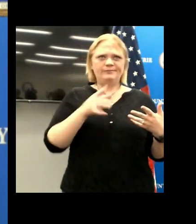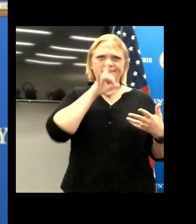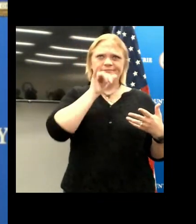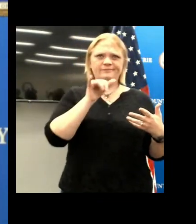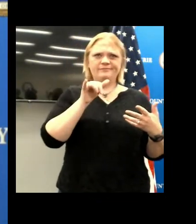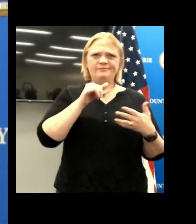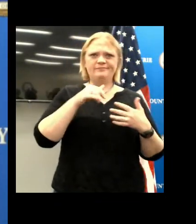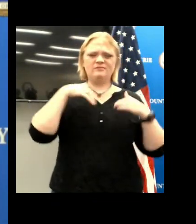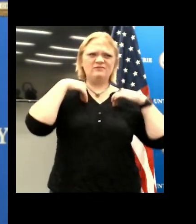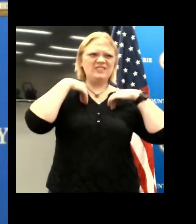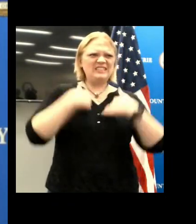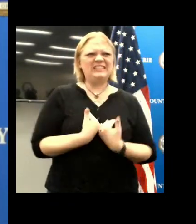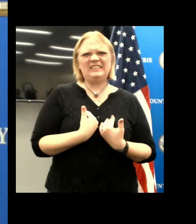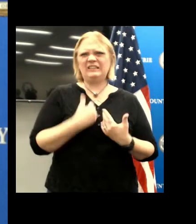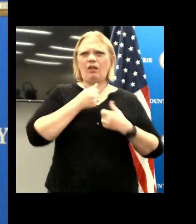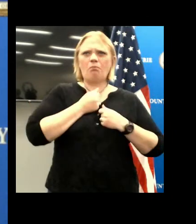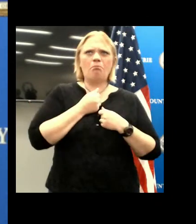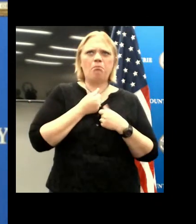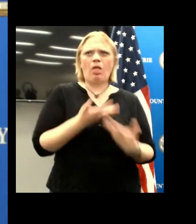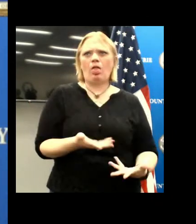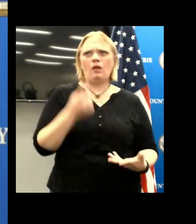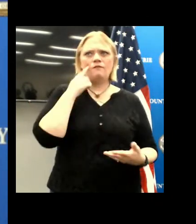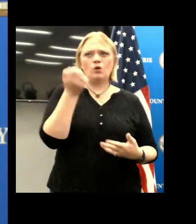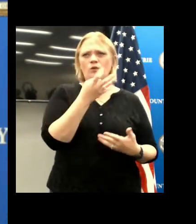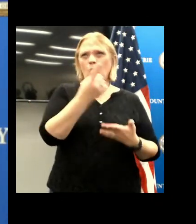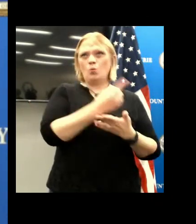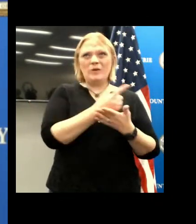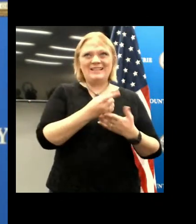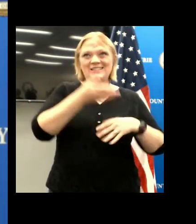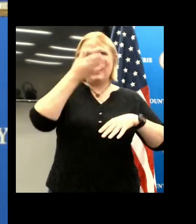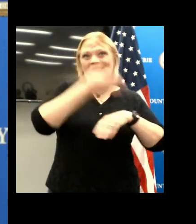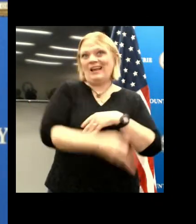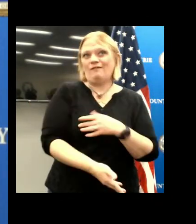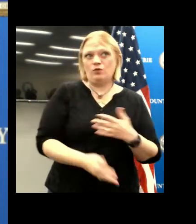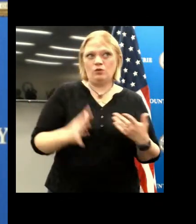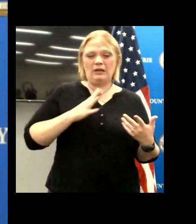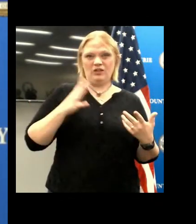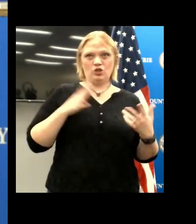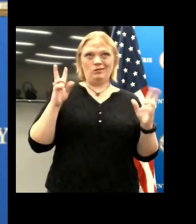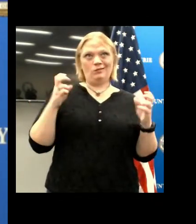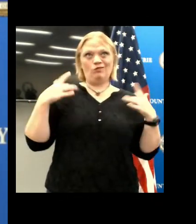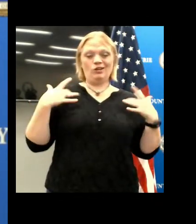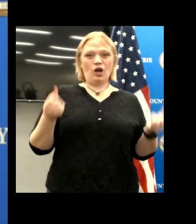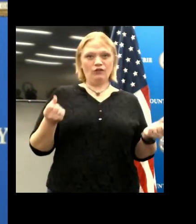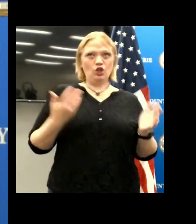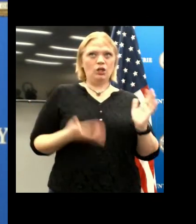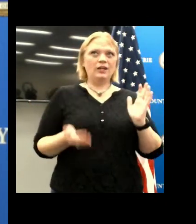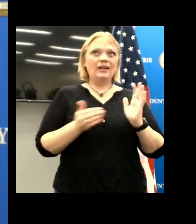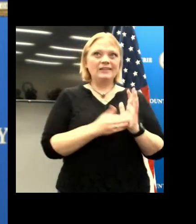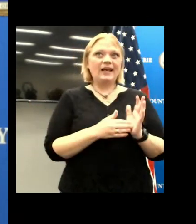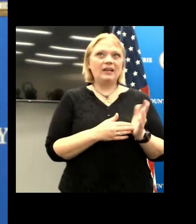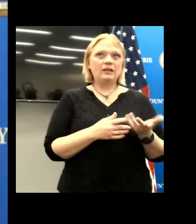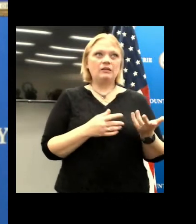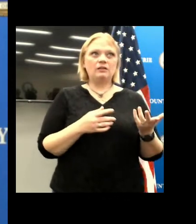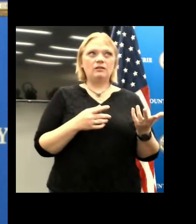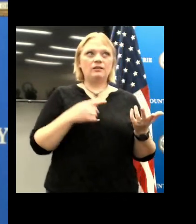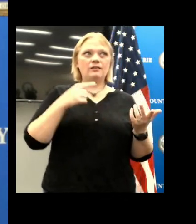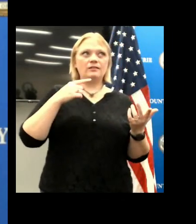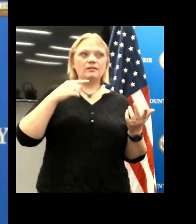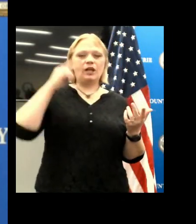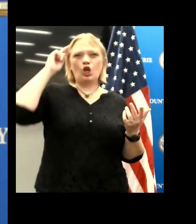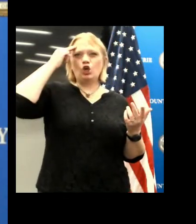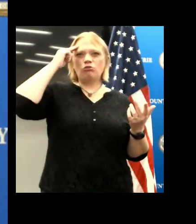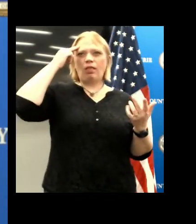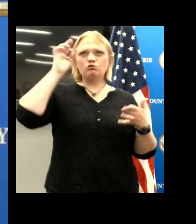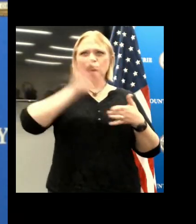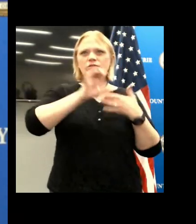really fatigued for weeks after they're officially recovered. And again, we feel that is a neurologic consequence